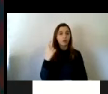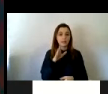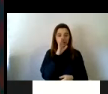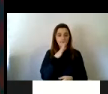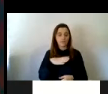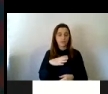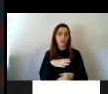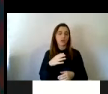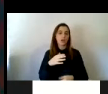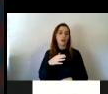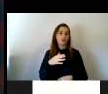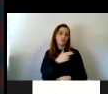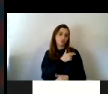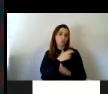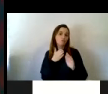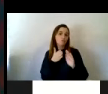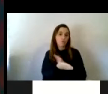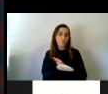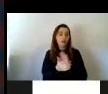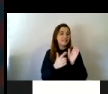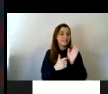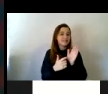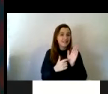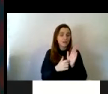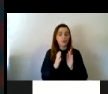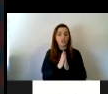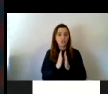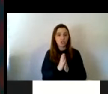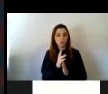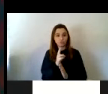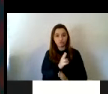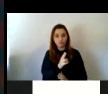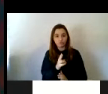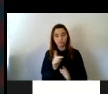not necessary to be a Christian, but it's required to